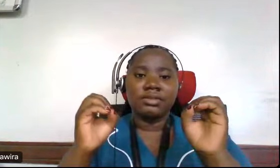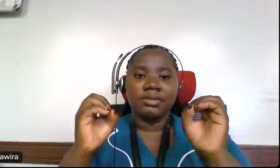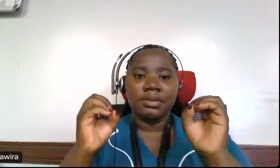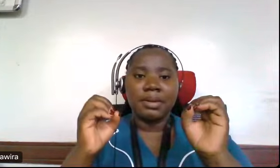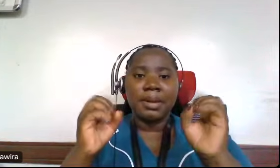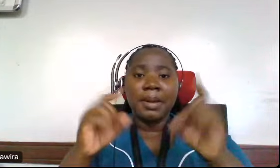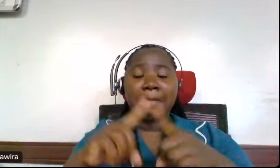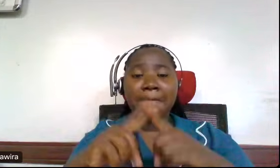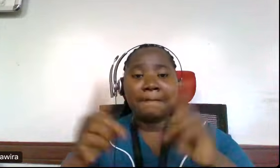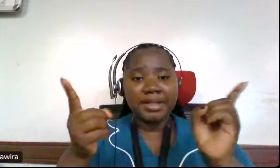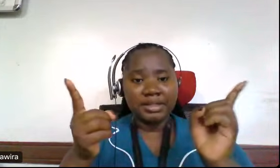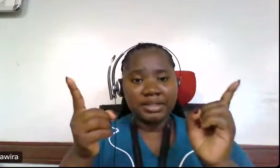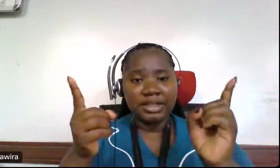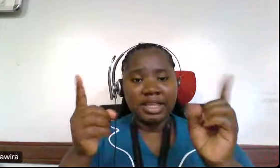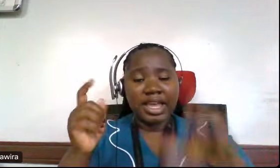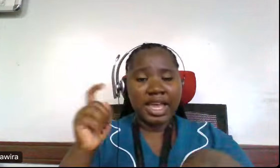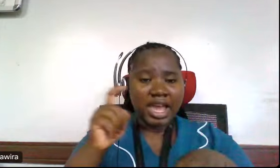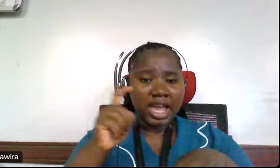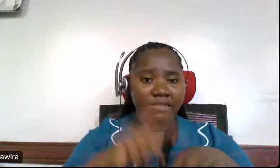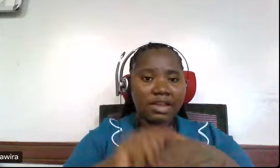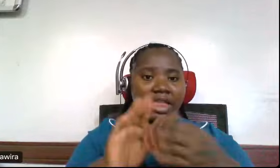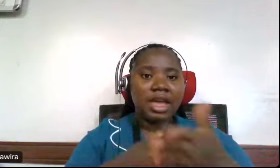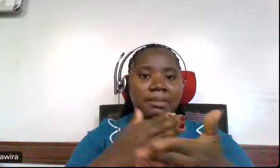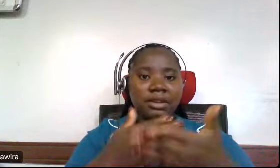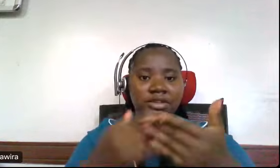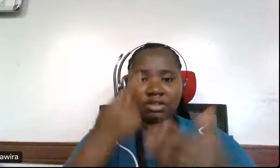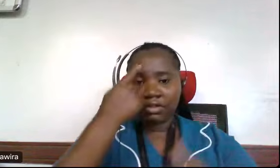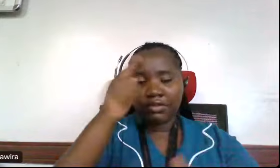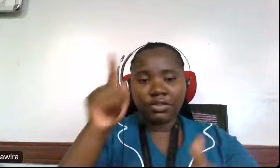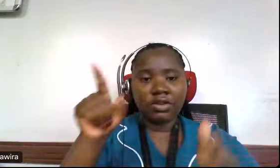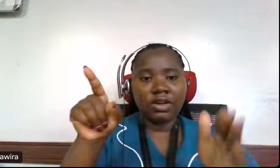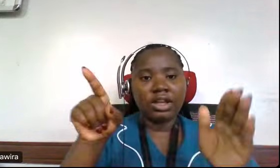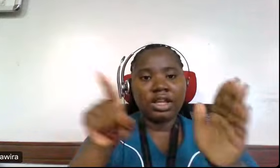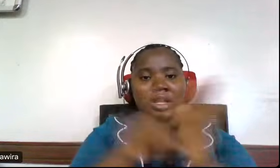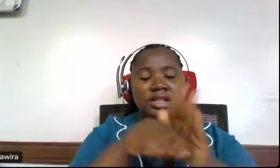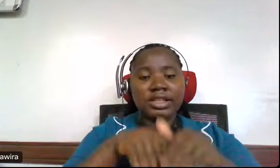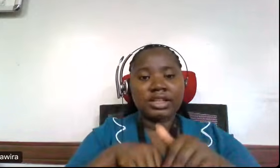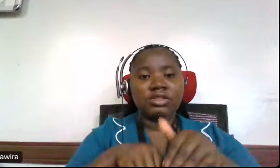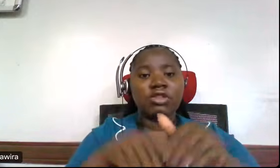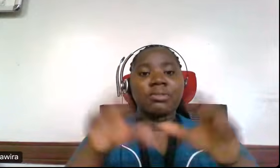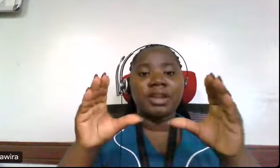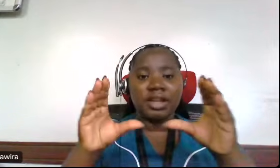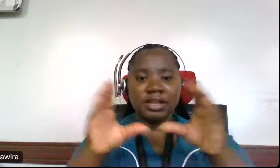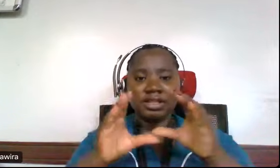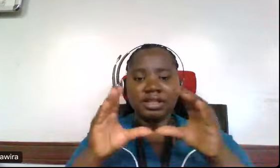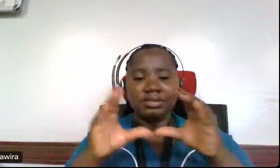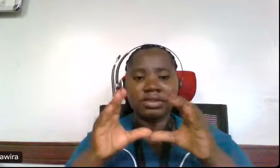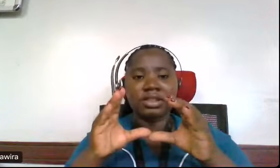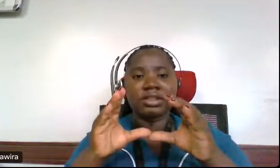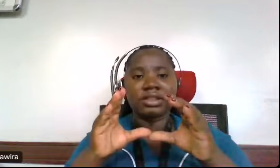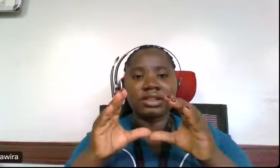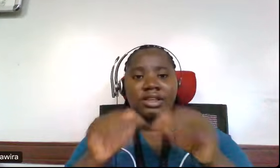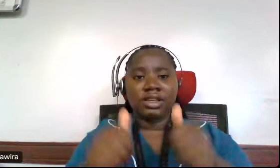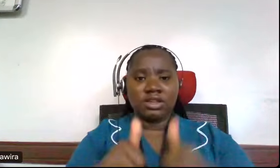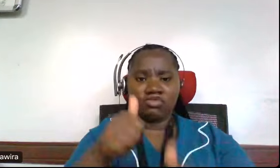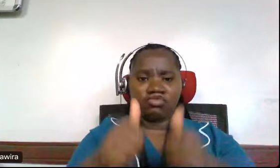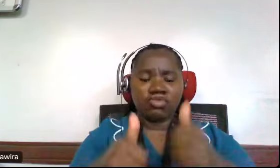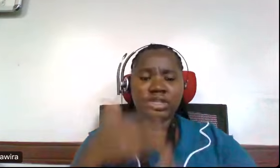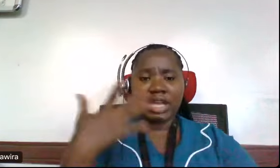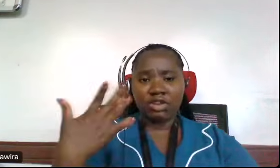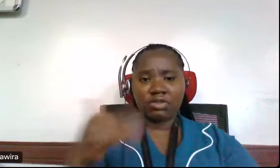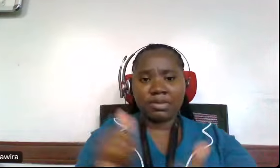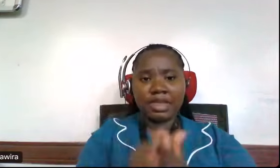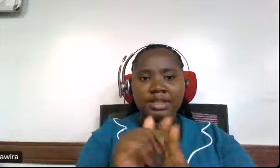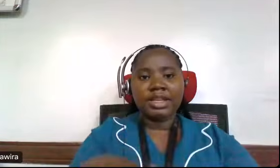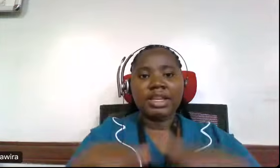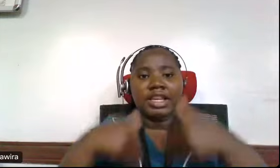will affect your application for a tax compliance. Remember, we talked about a tax compliance, which is a document given by the